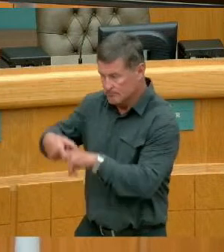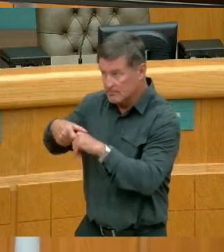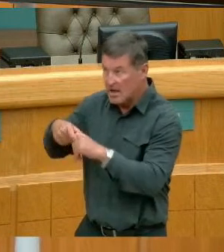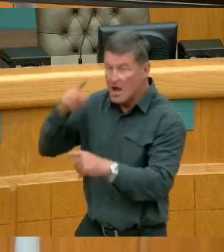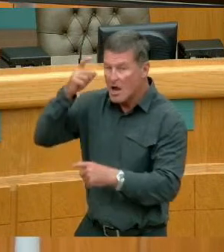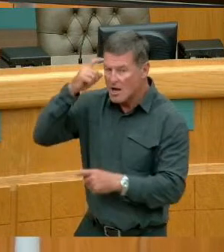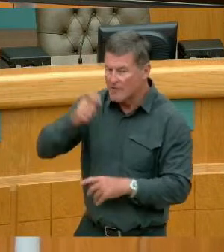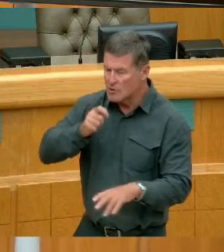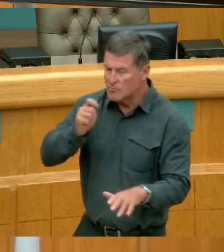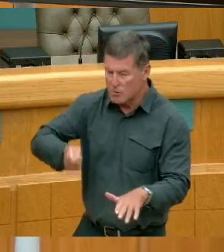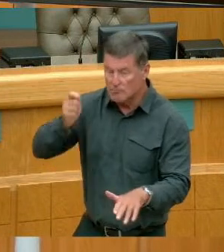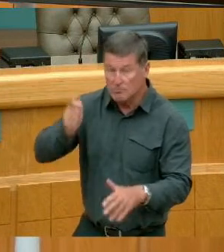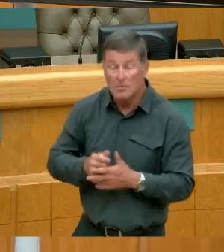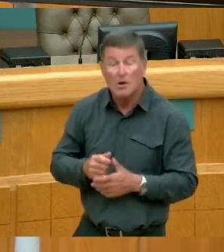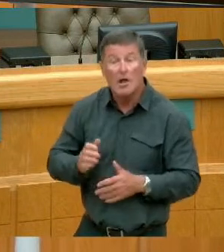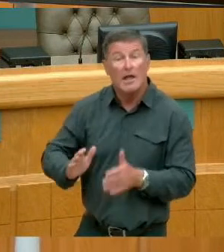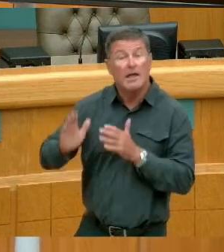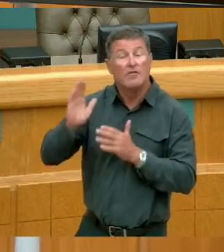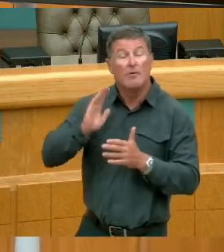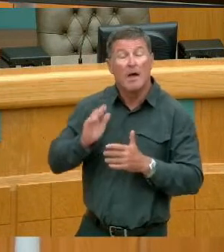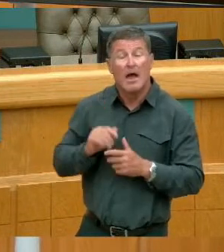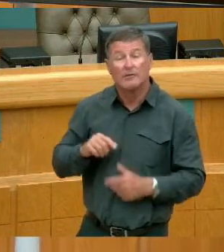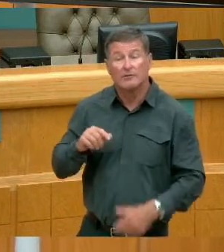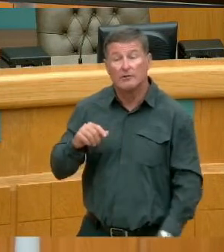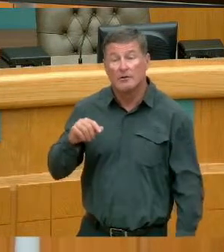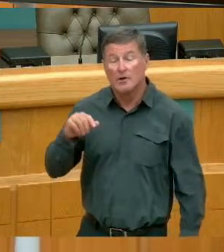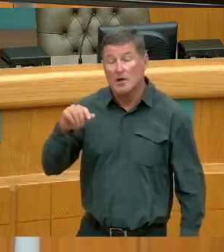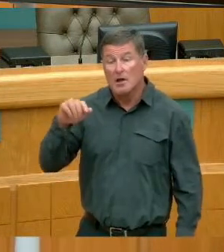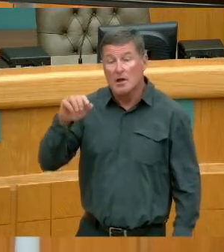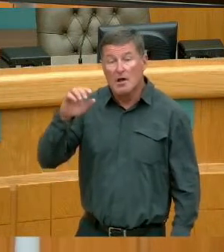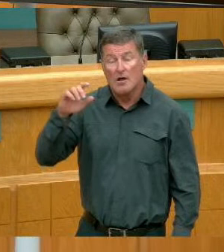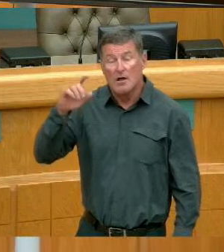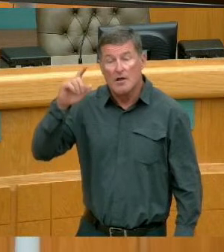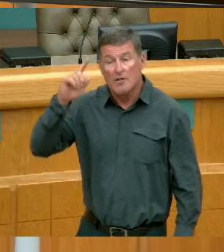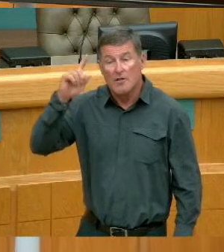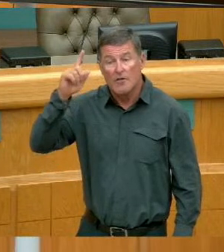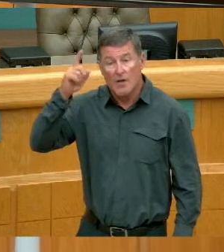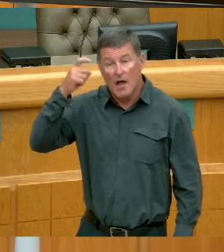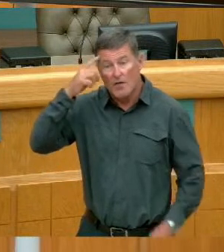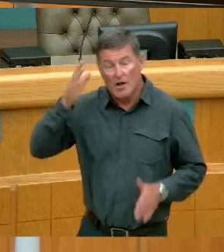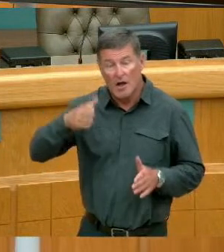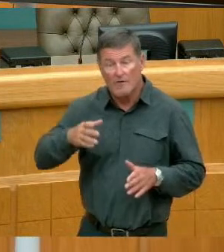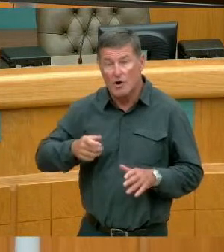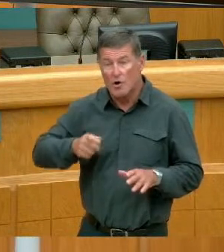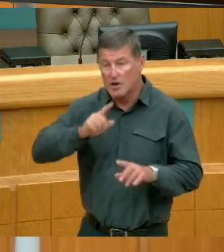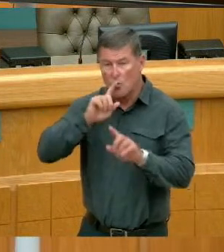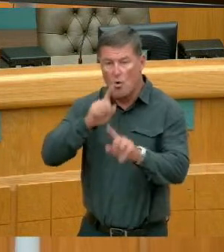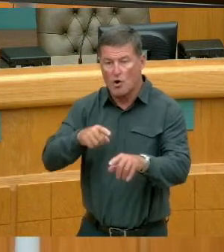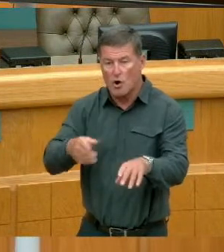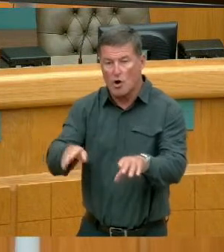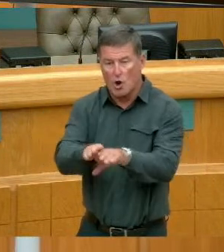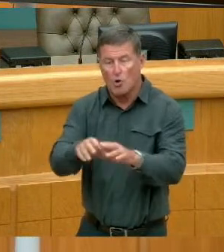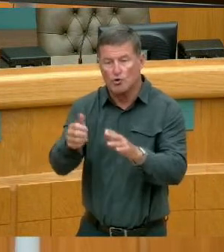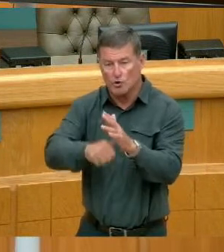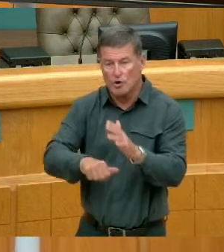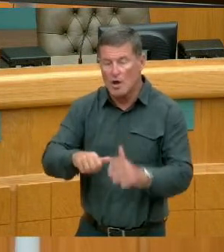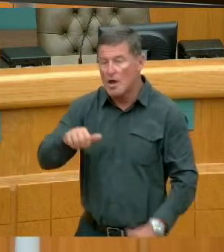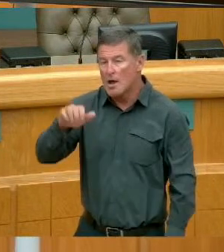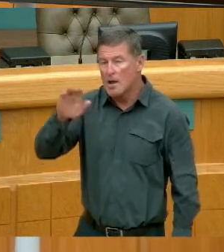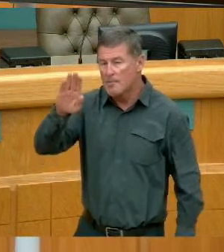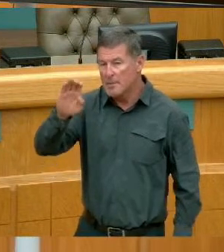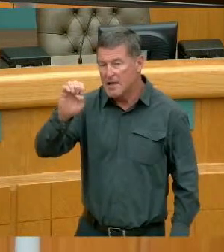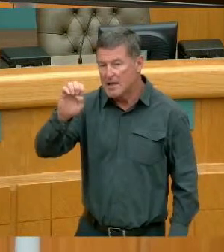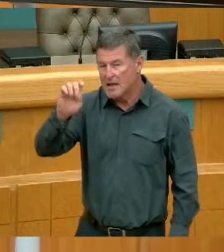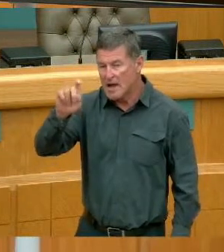governor's previous executive order to include the 4 counties of Bexar, Dallas, Harris, and Travis. And let me just stop right there in